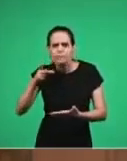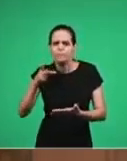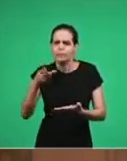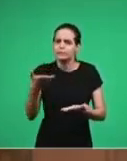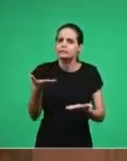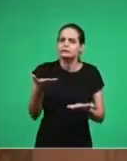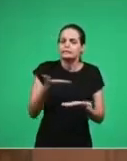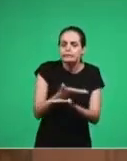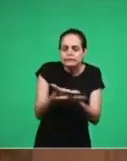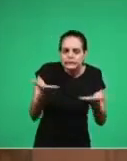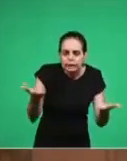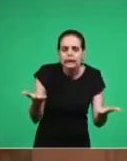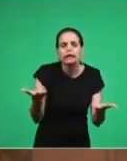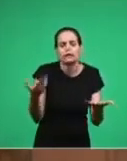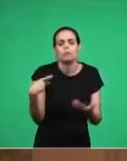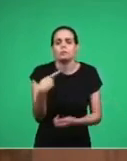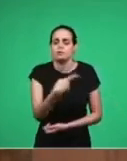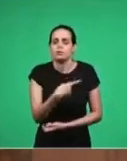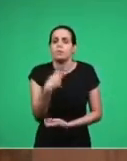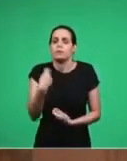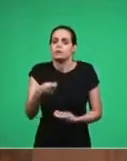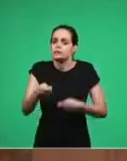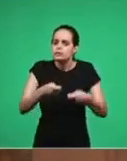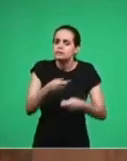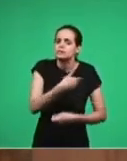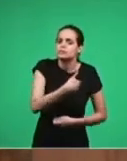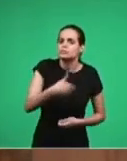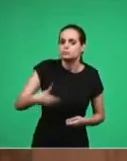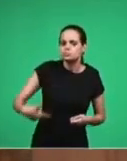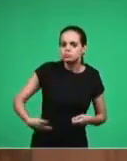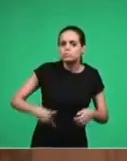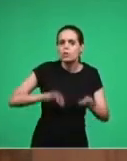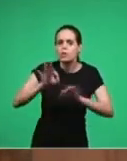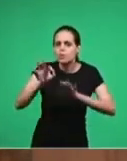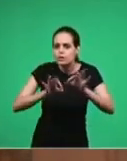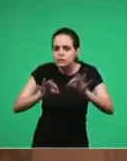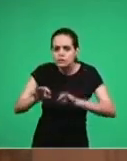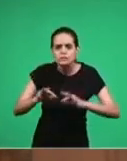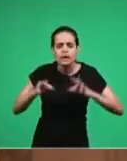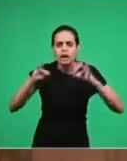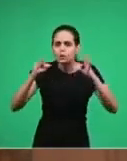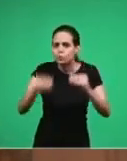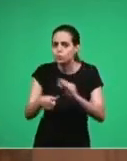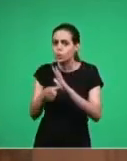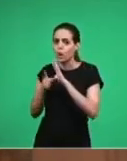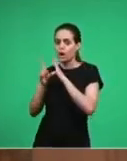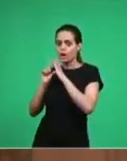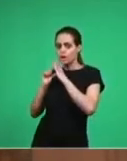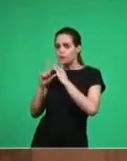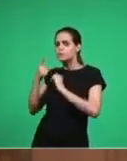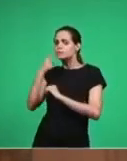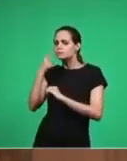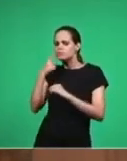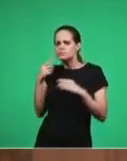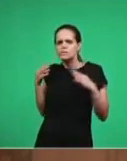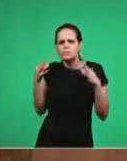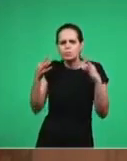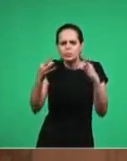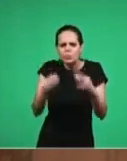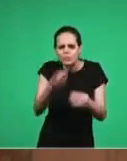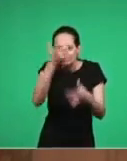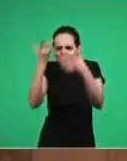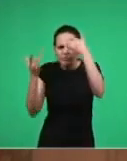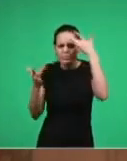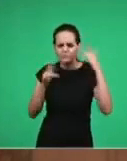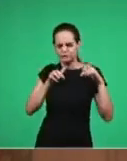wine necessary to do the supper. They didn't have the government in the church and the leaders there to be able